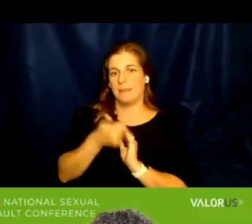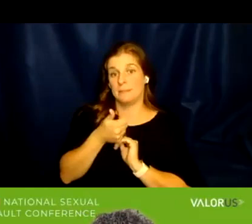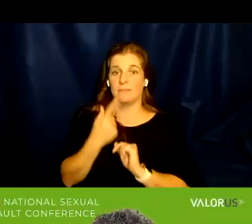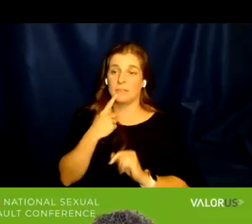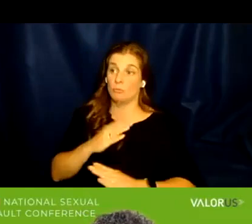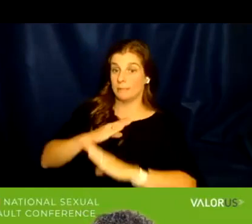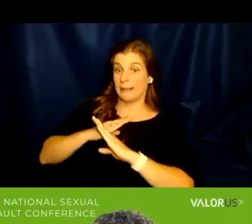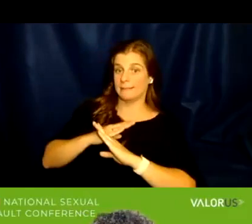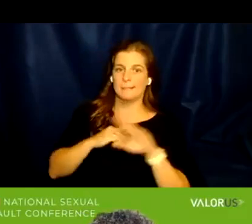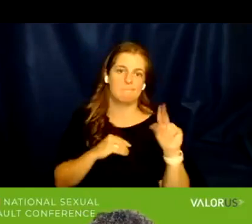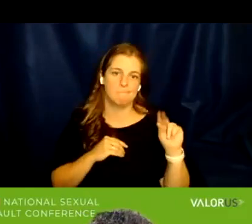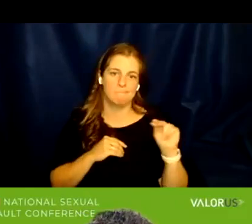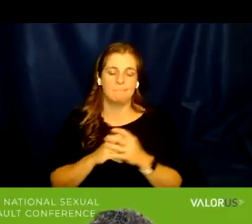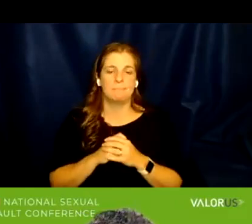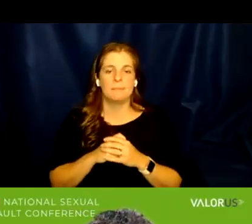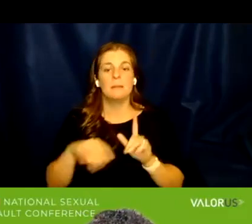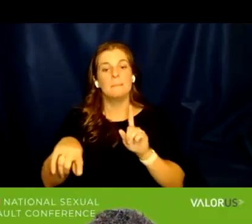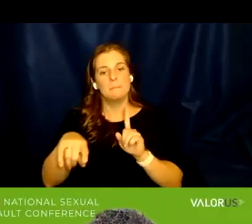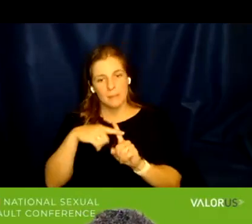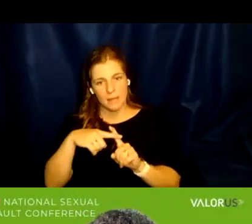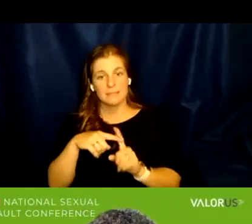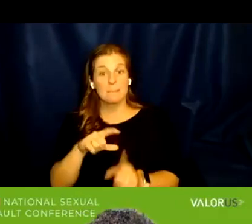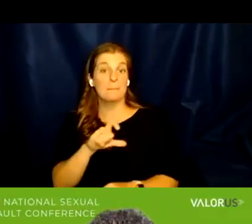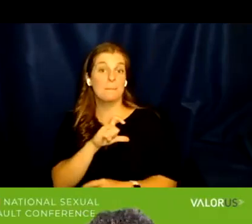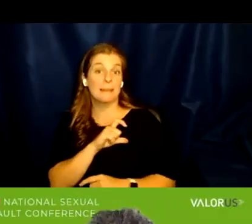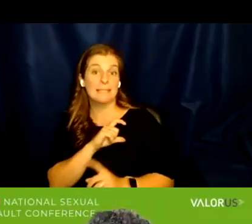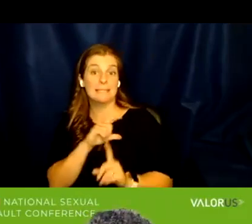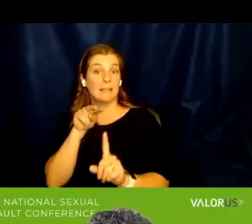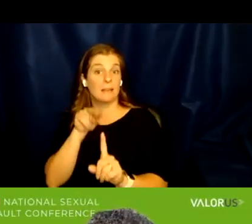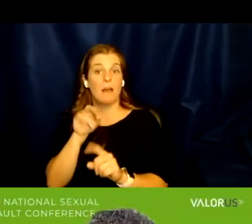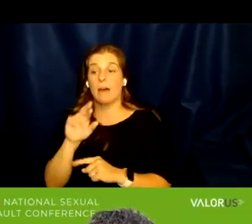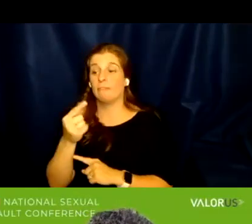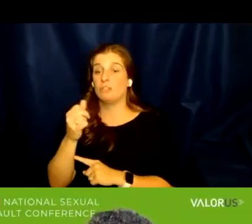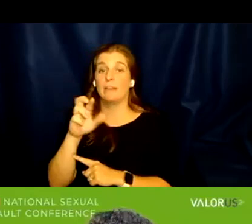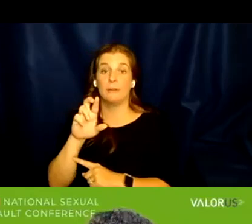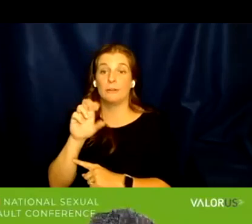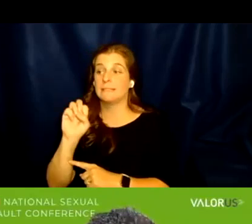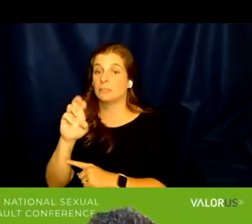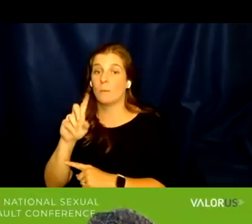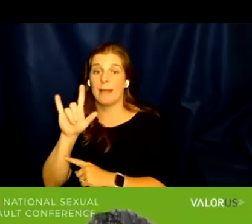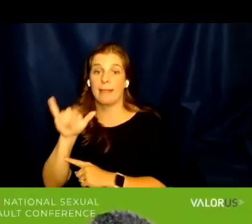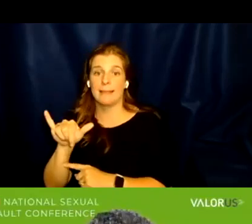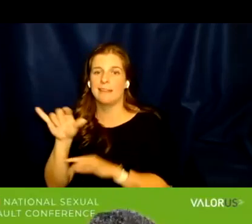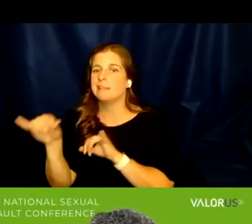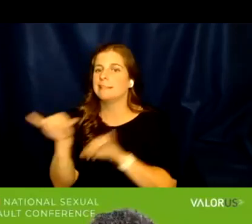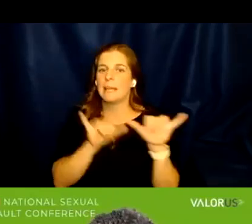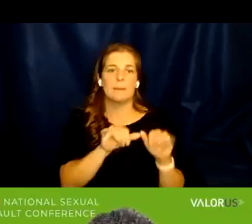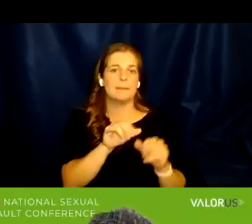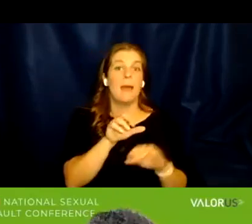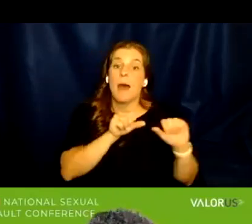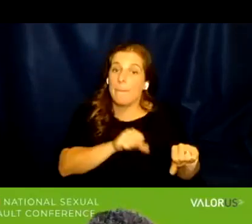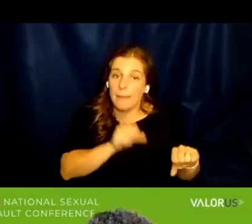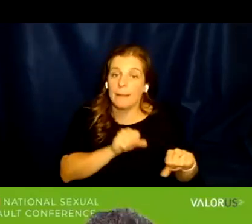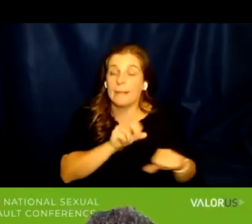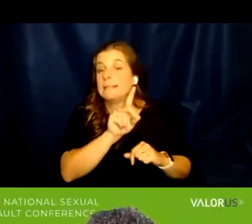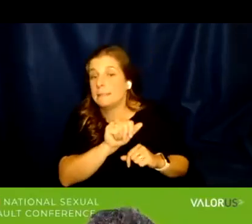I also can't emphasize enough that policing of gender and sexuality, like policing of ability and disability, and policing